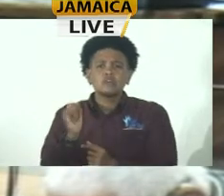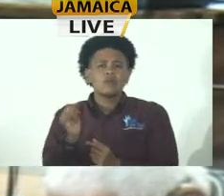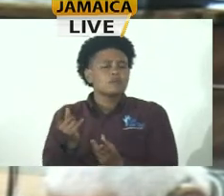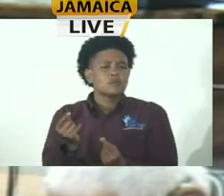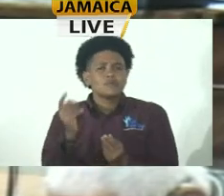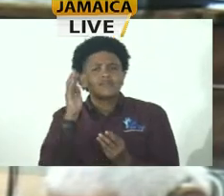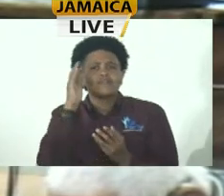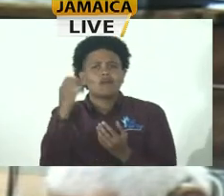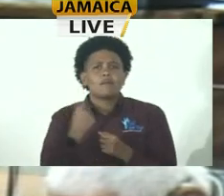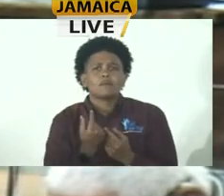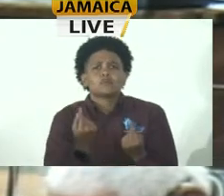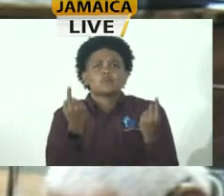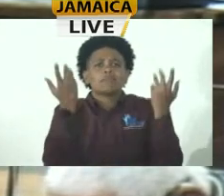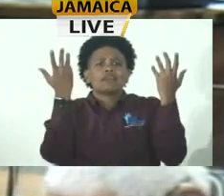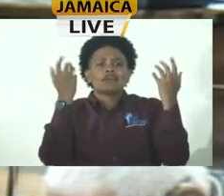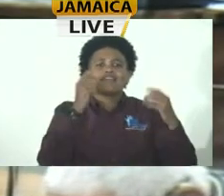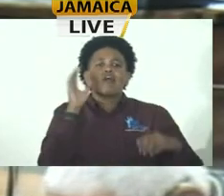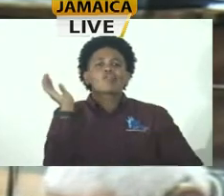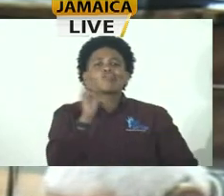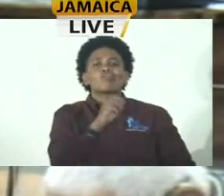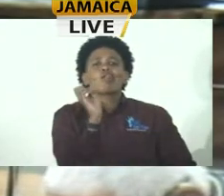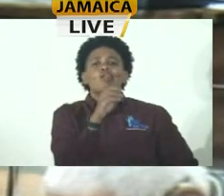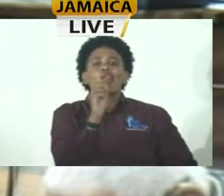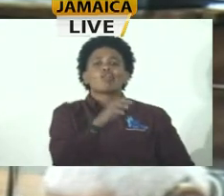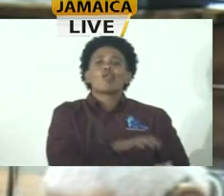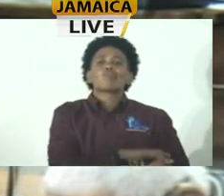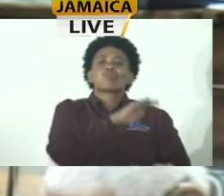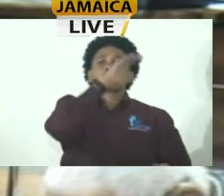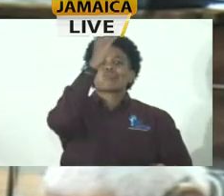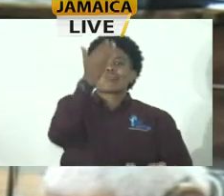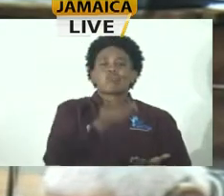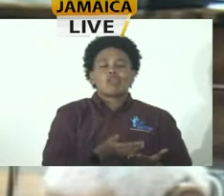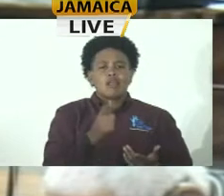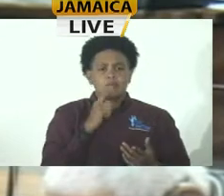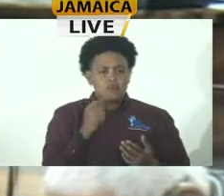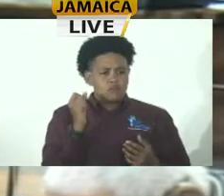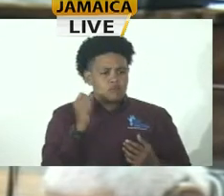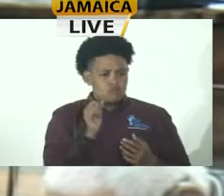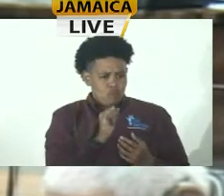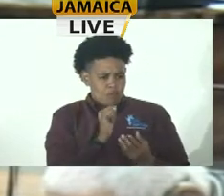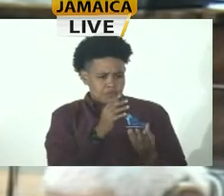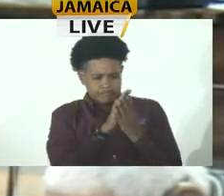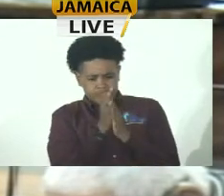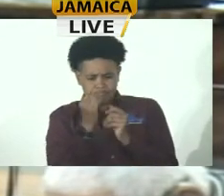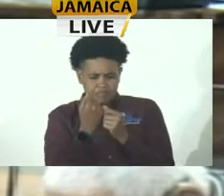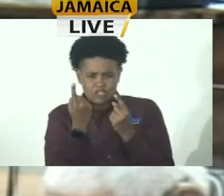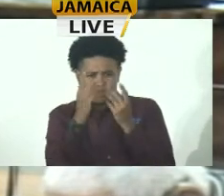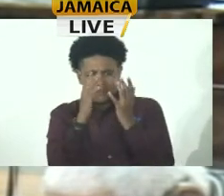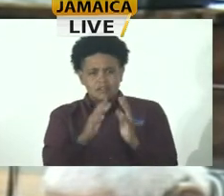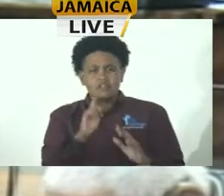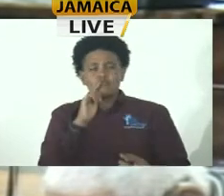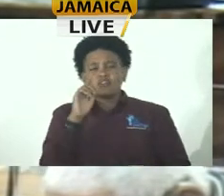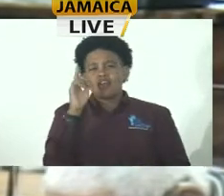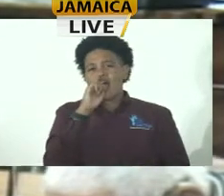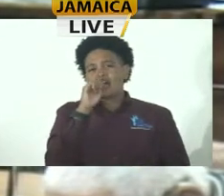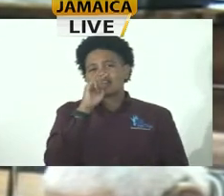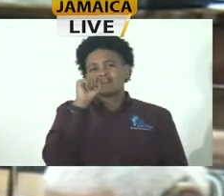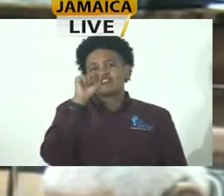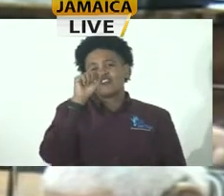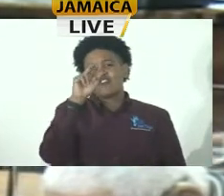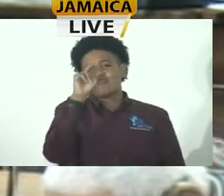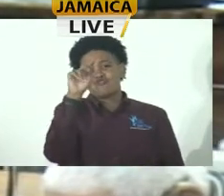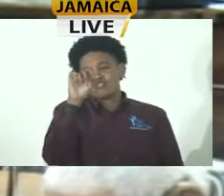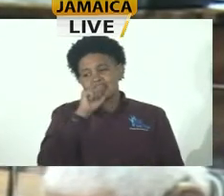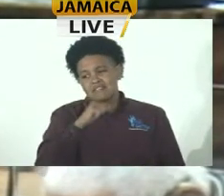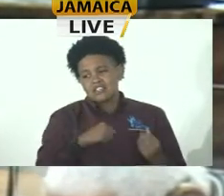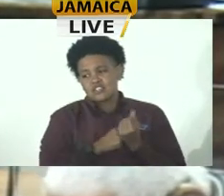they take waste and turn it into sculptures that end up as artificial reefs and serve as nurseries for